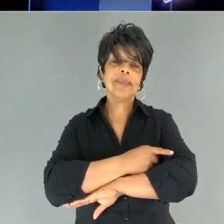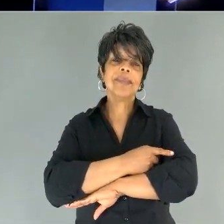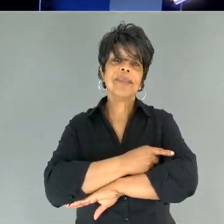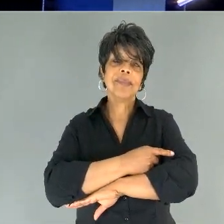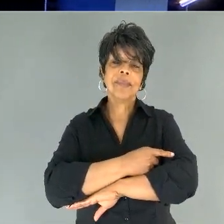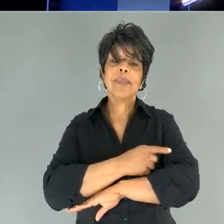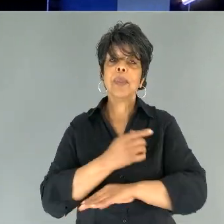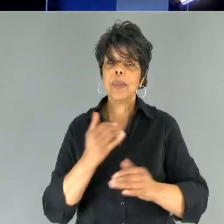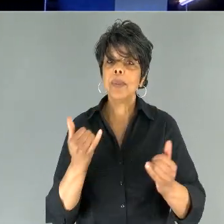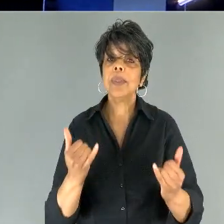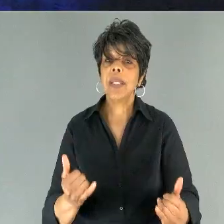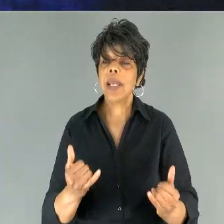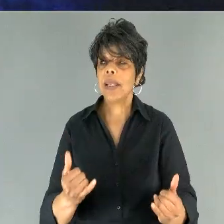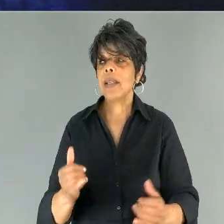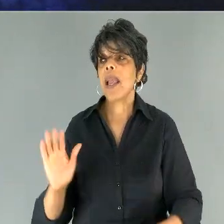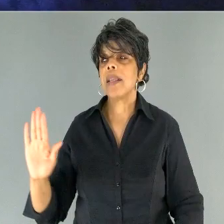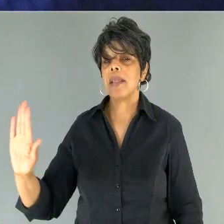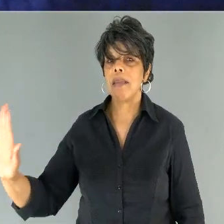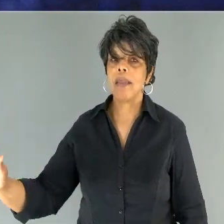This is their day of salvation.